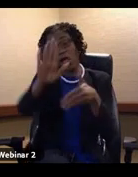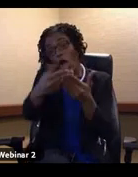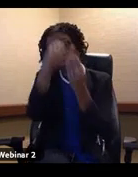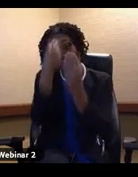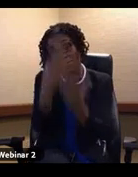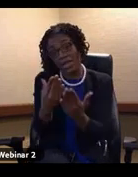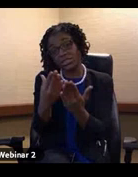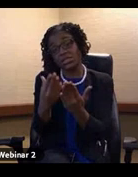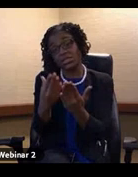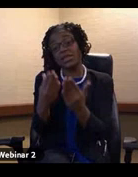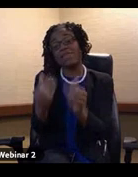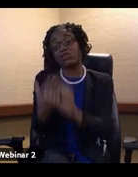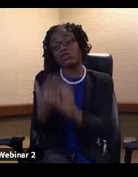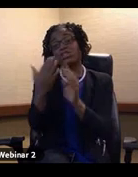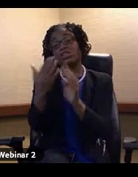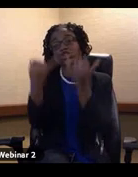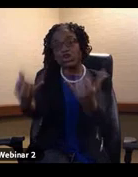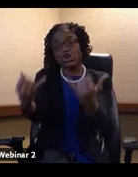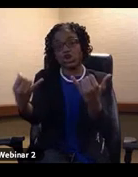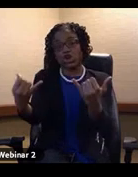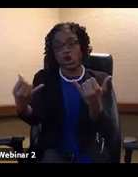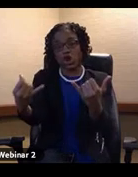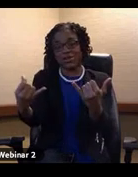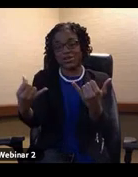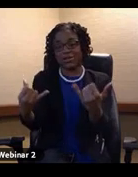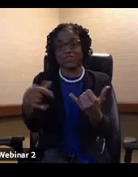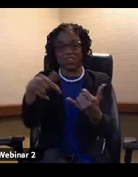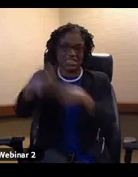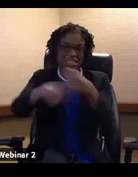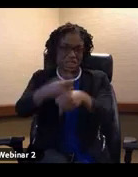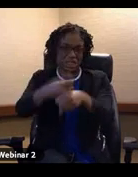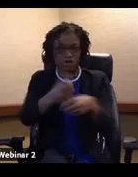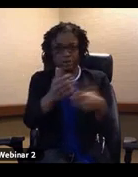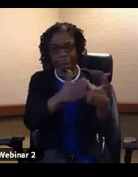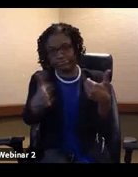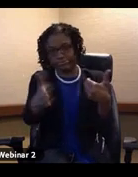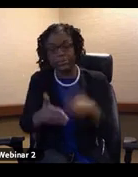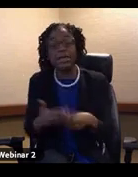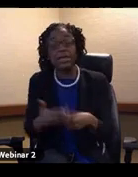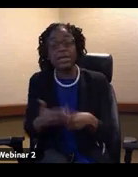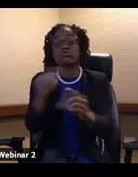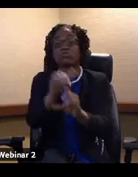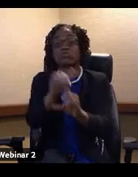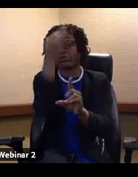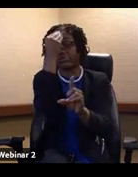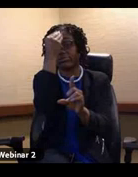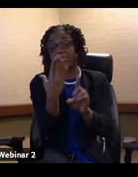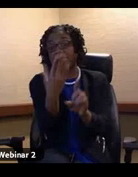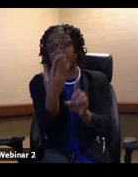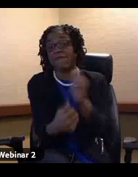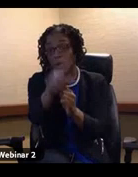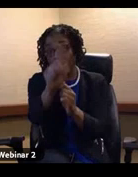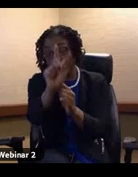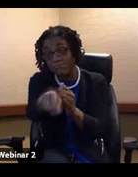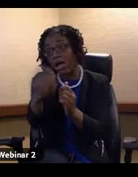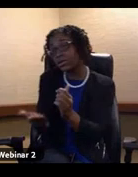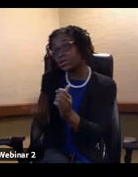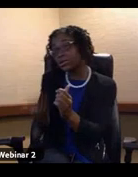that addresses the current elements. And as a reminder, everyone has to submit a memorandum of